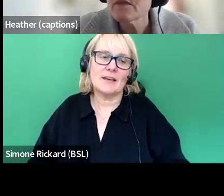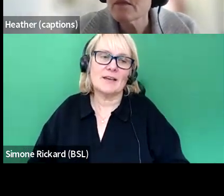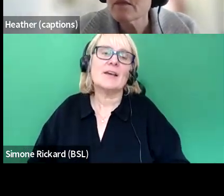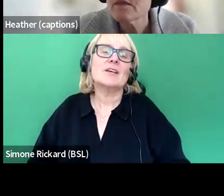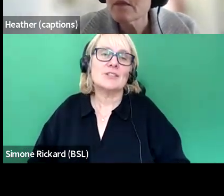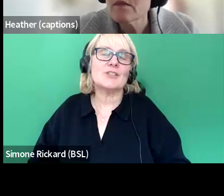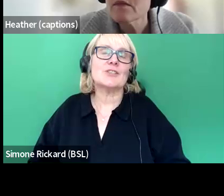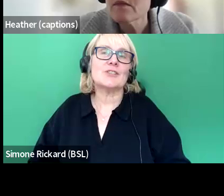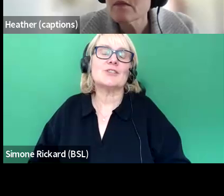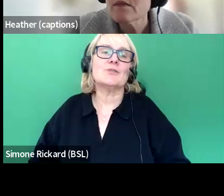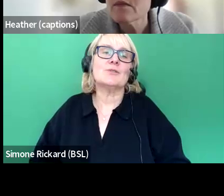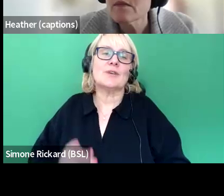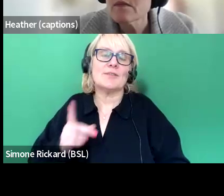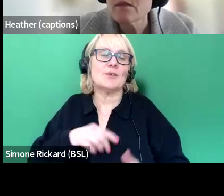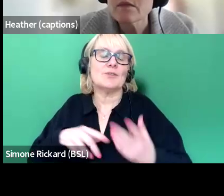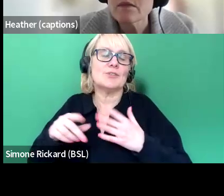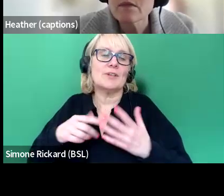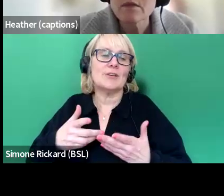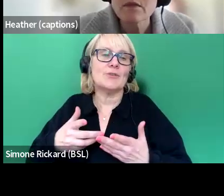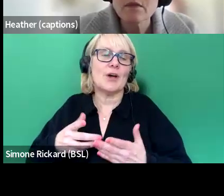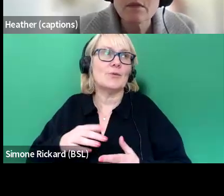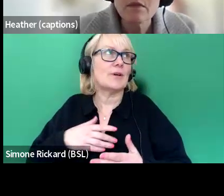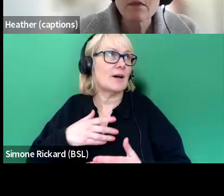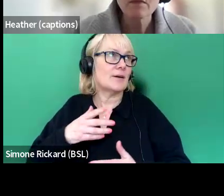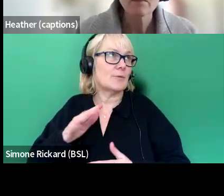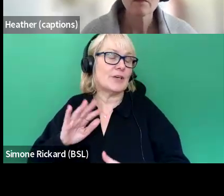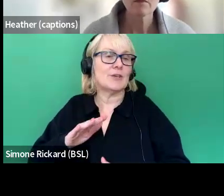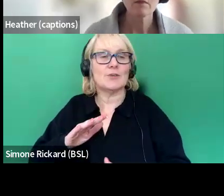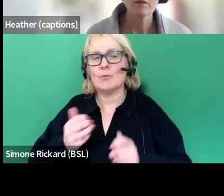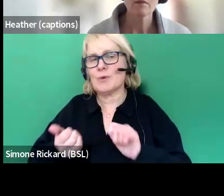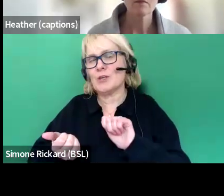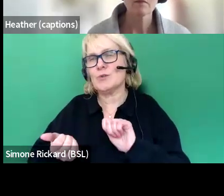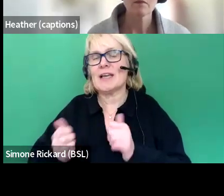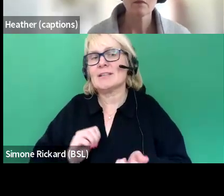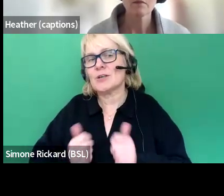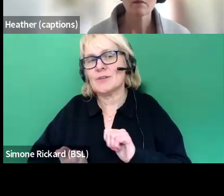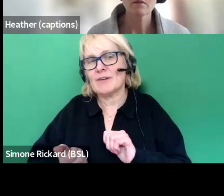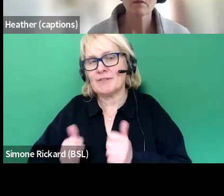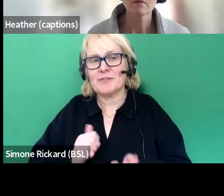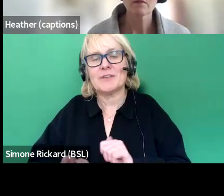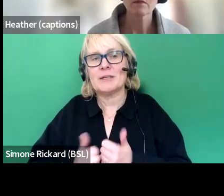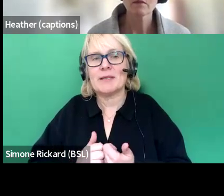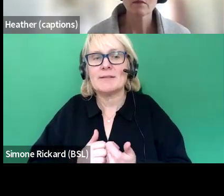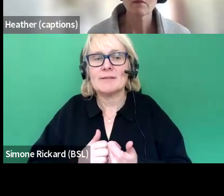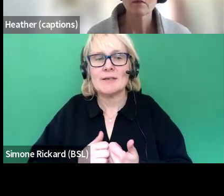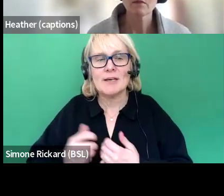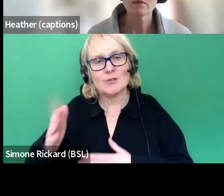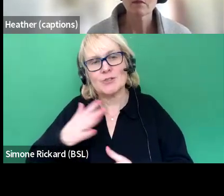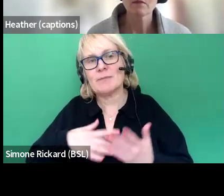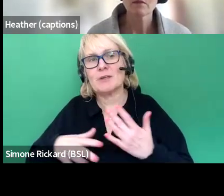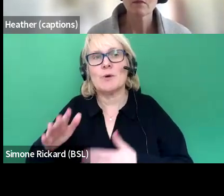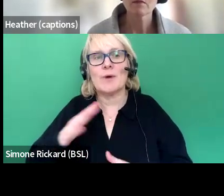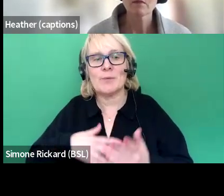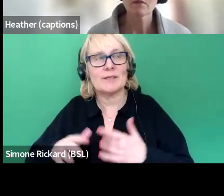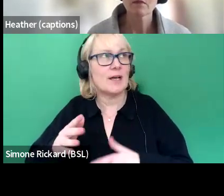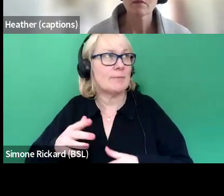Okay. set you up now. Just to let you know, we usually hand over every 15 minutes. So